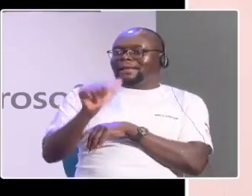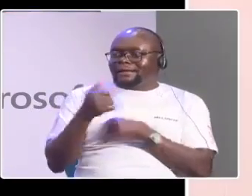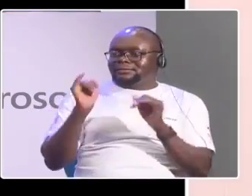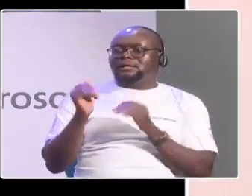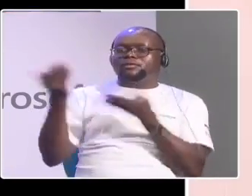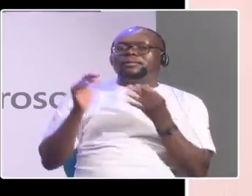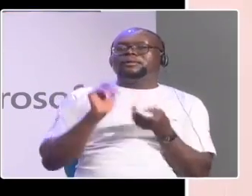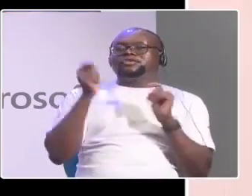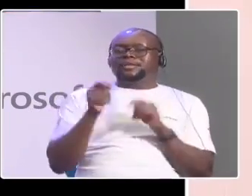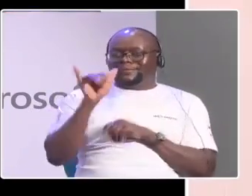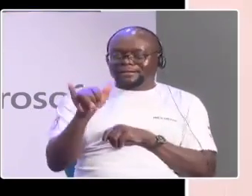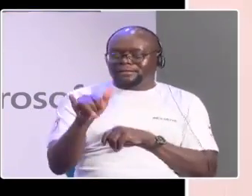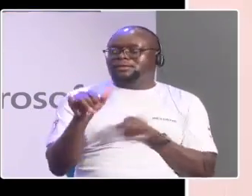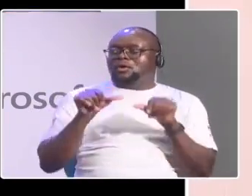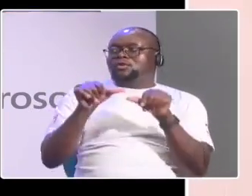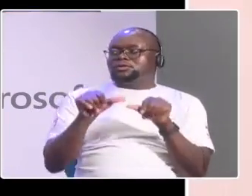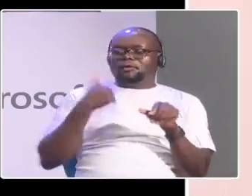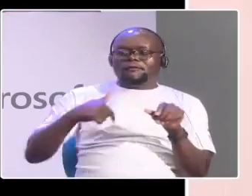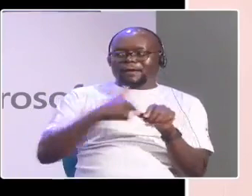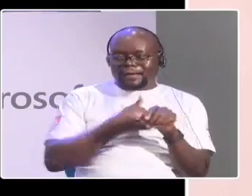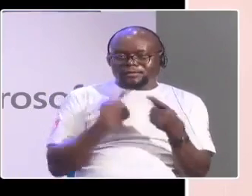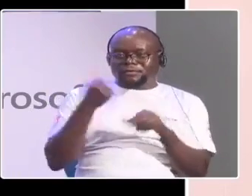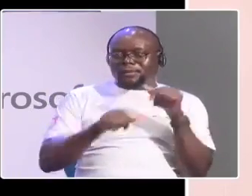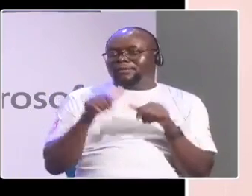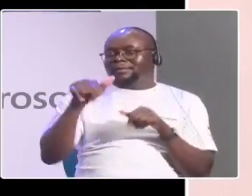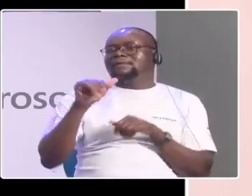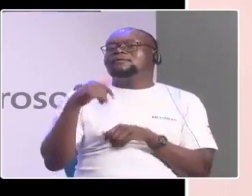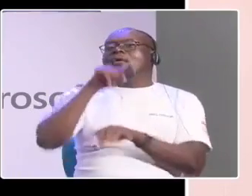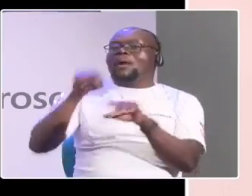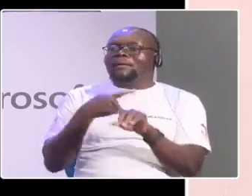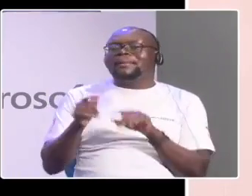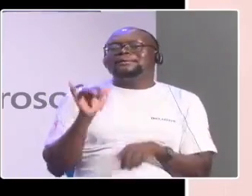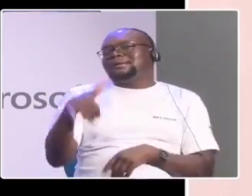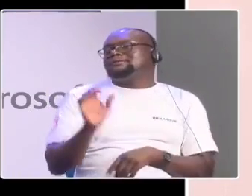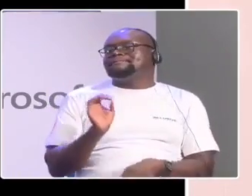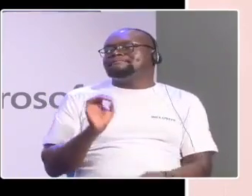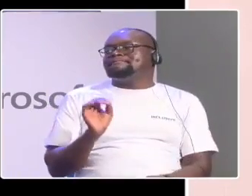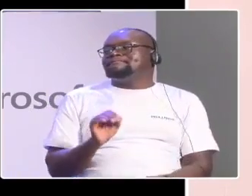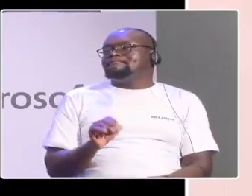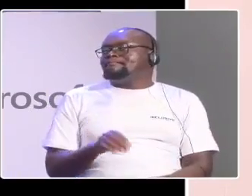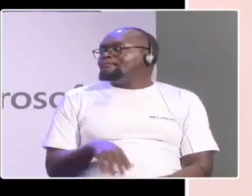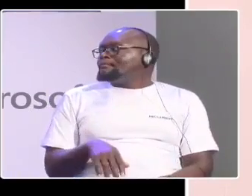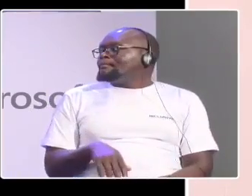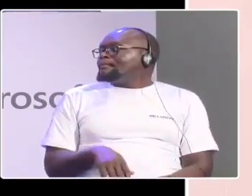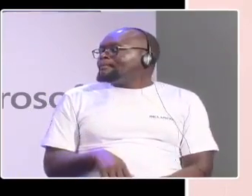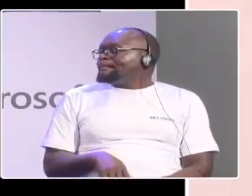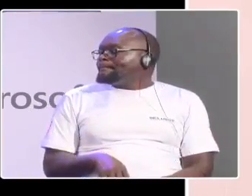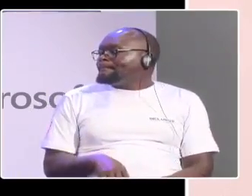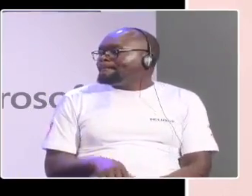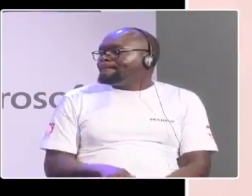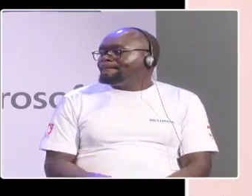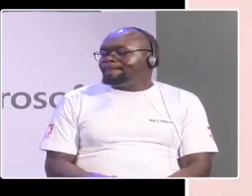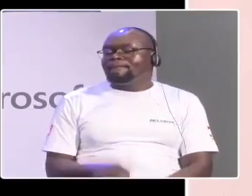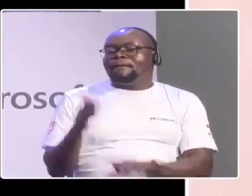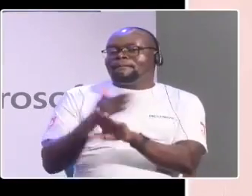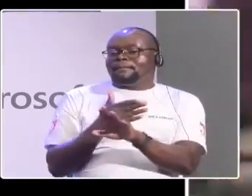drive change? So that's an ongoing journey for us as well. We could talk about for an hour, but I won't. So go ahead, Chris. 5 seconds. Before,